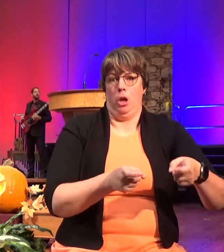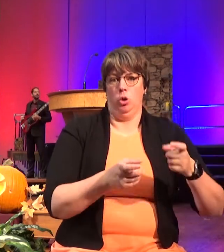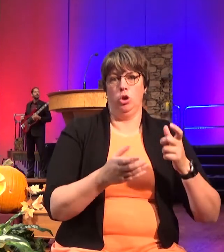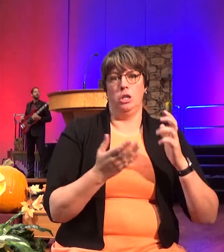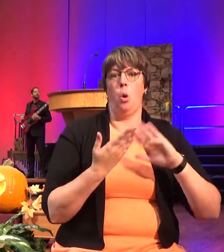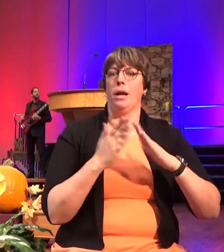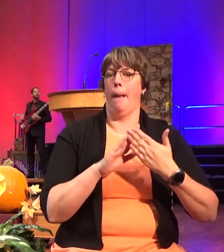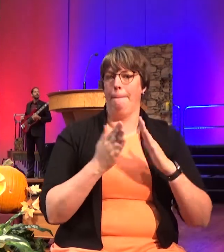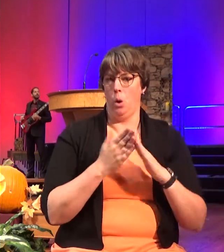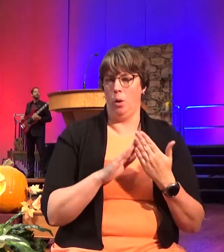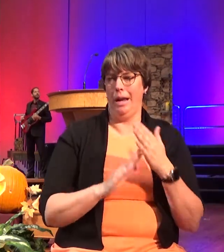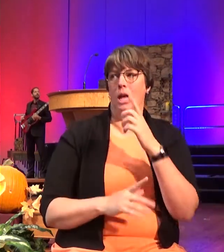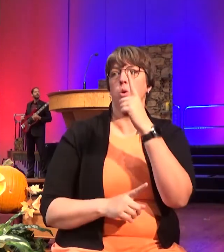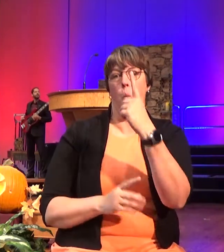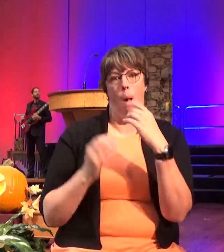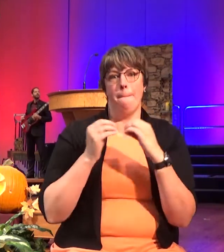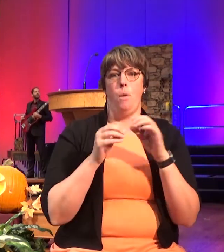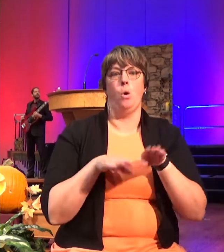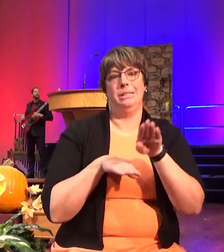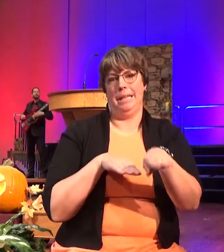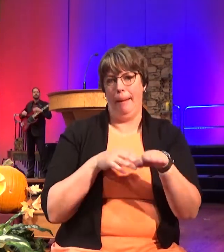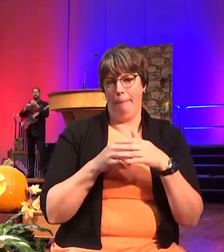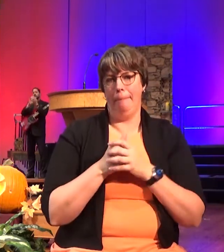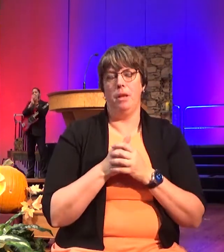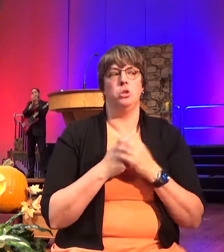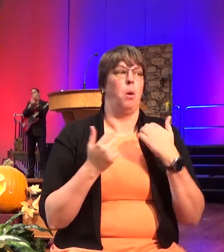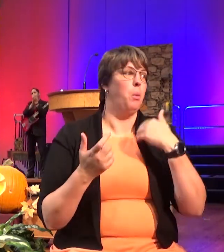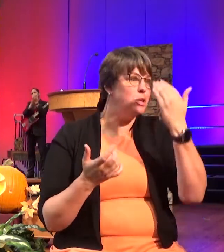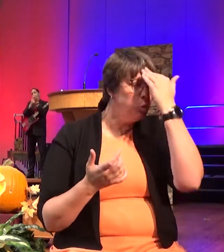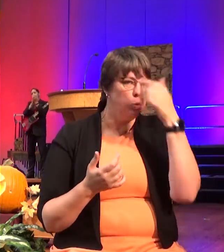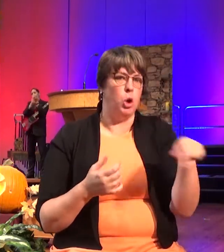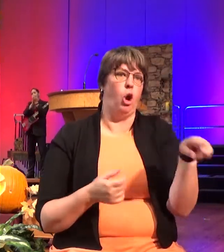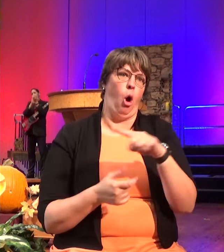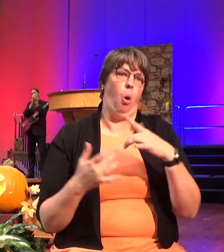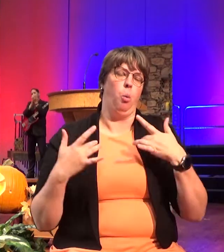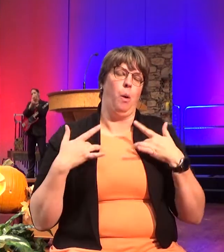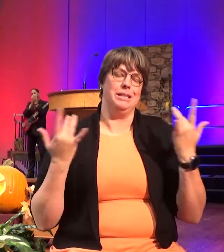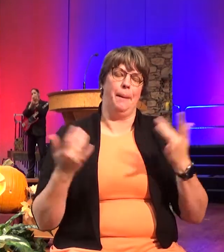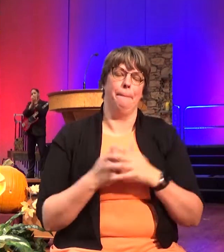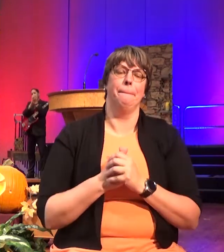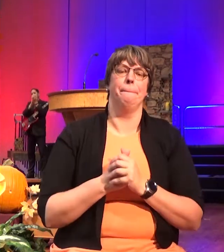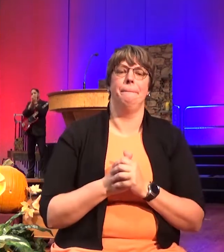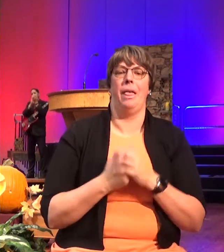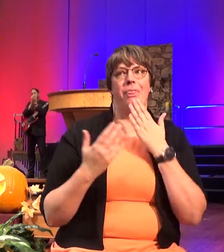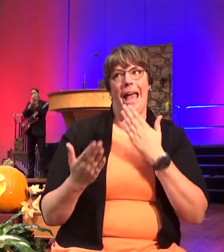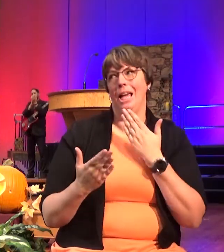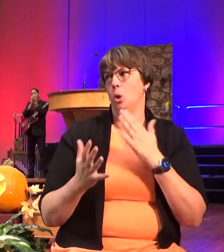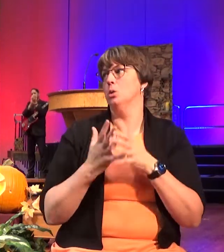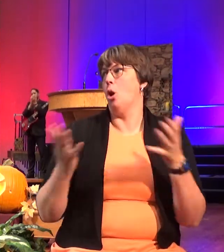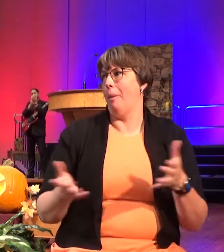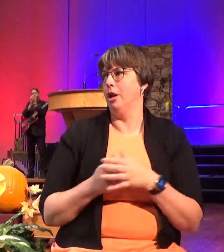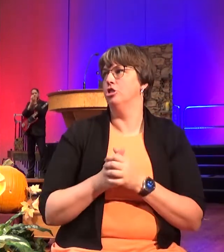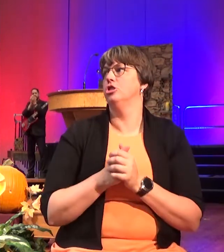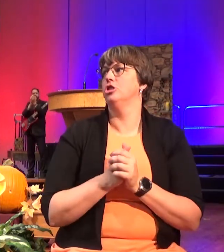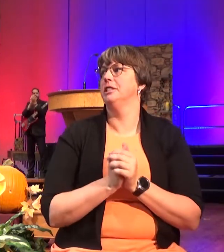just one other step he's taking. And we just want you to know what he's up to. So thank you very much, Simon. Thank you, thank you.